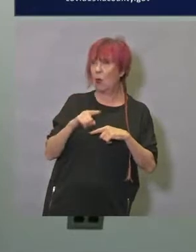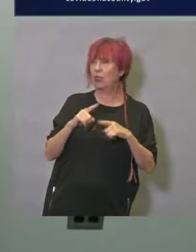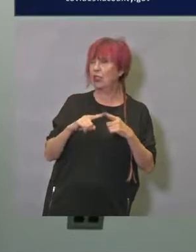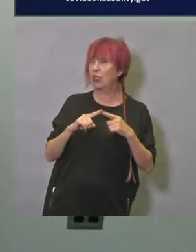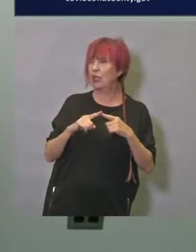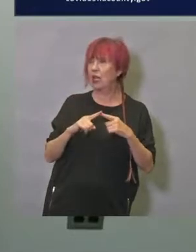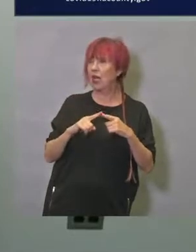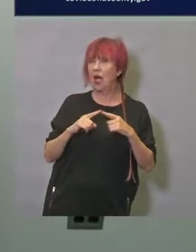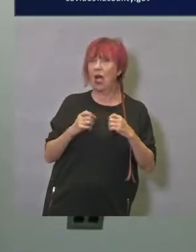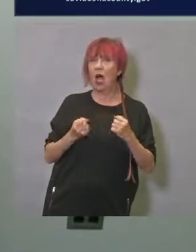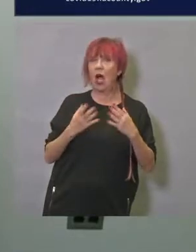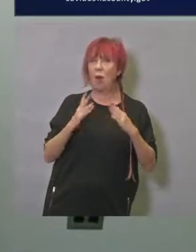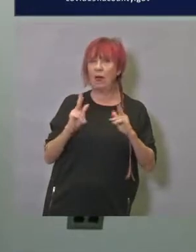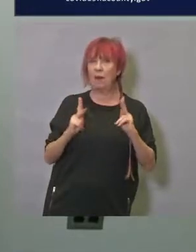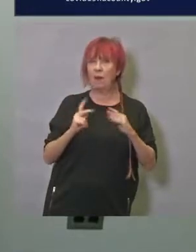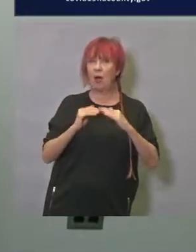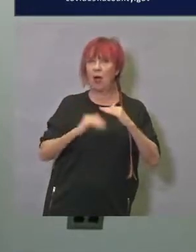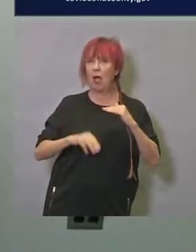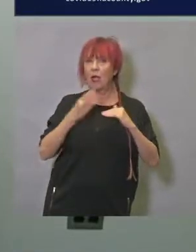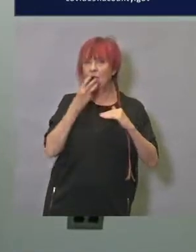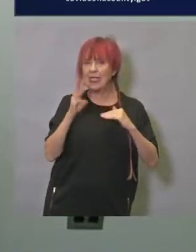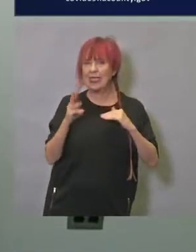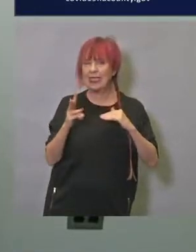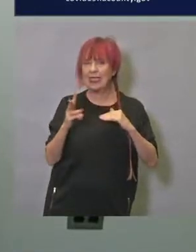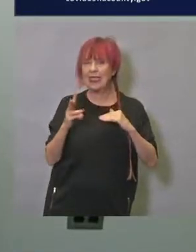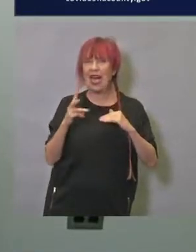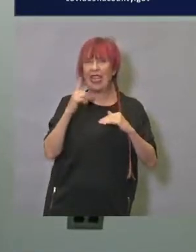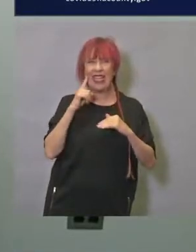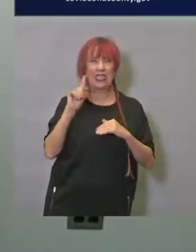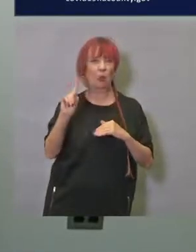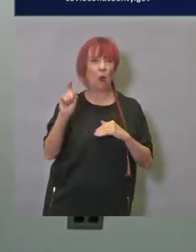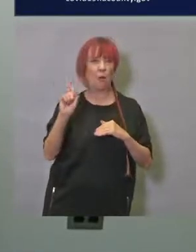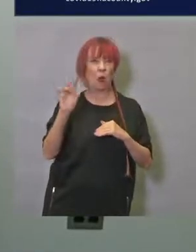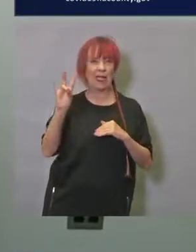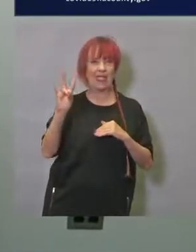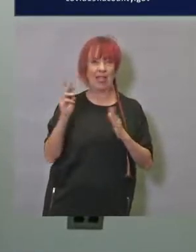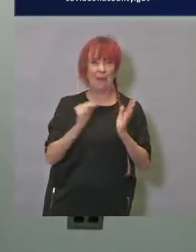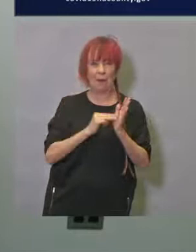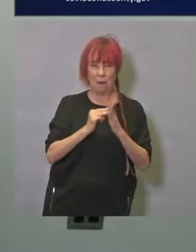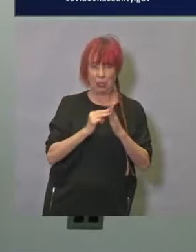is about 1.7 million people